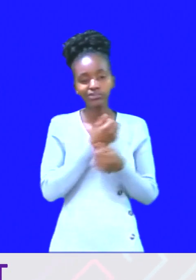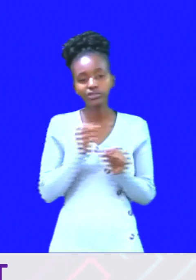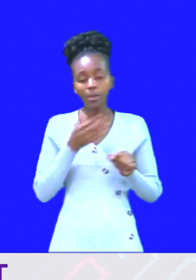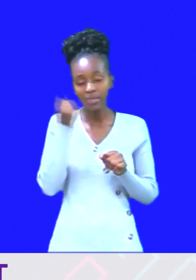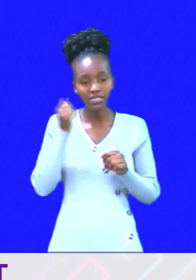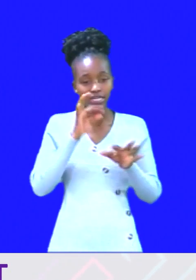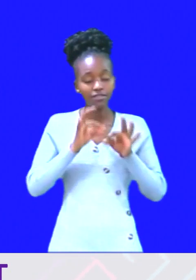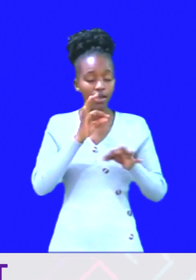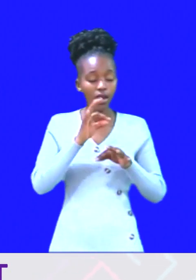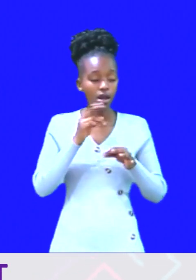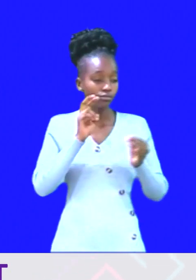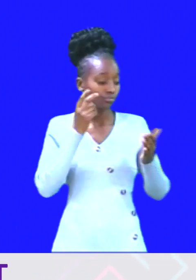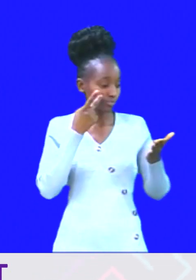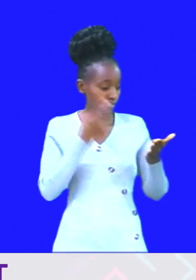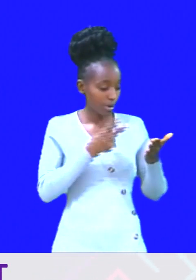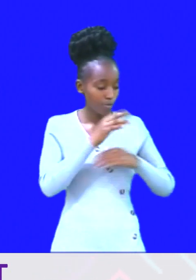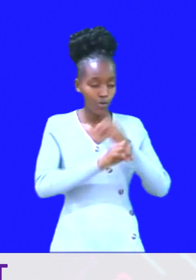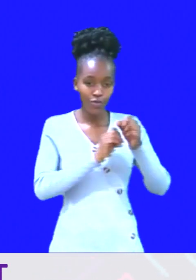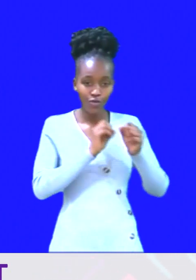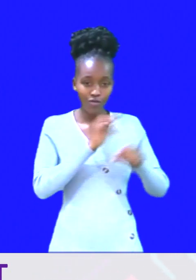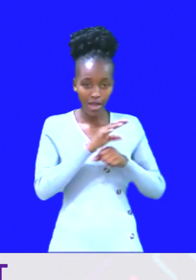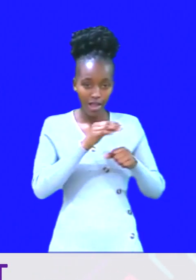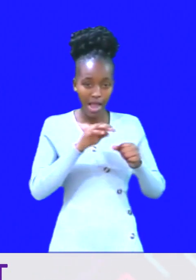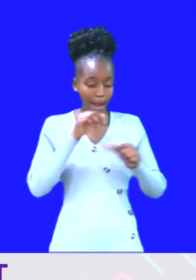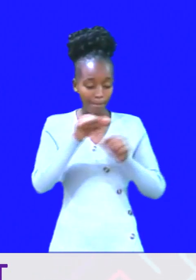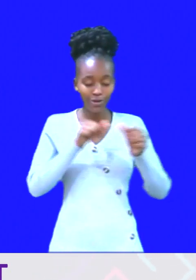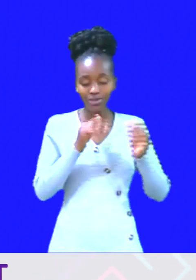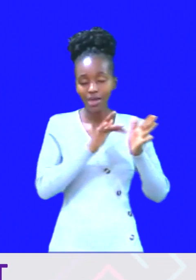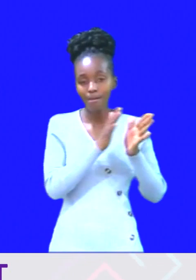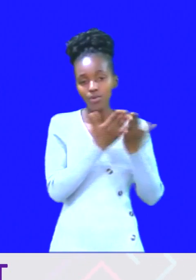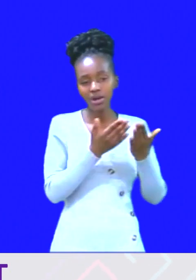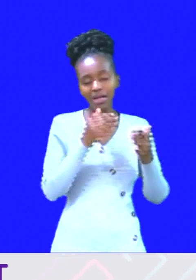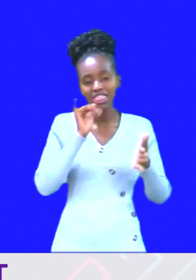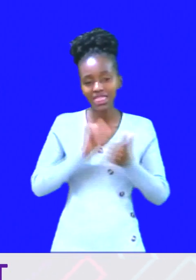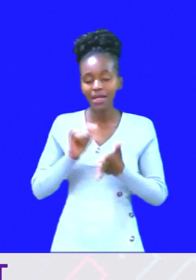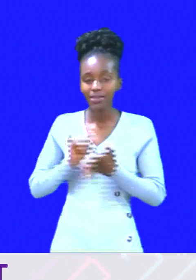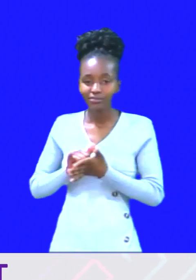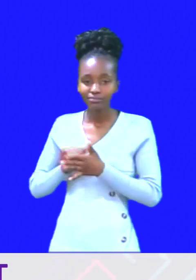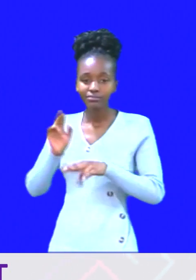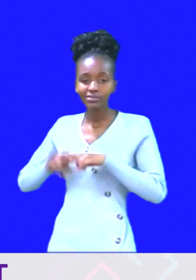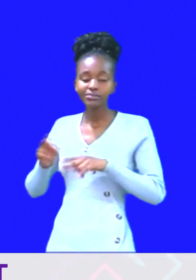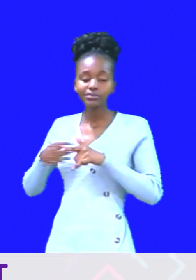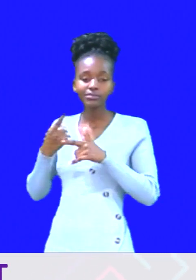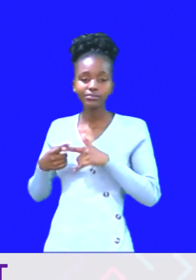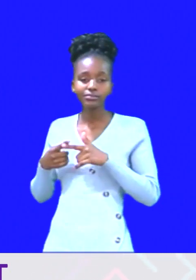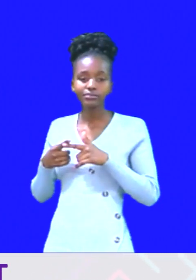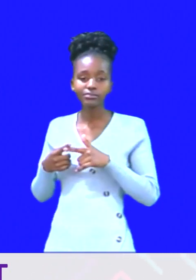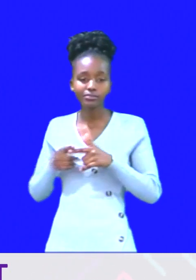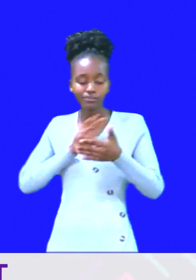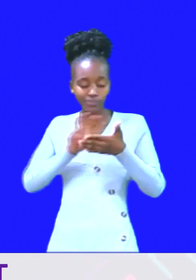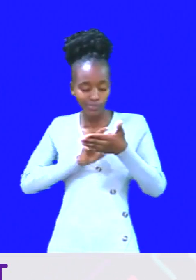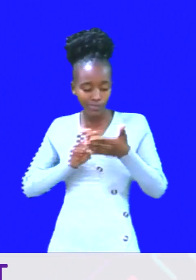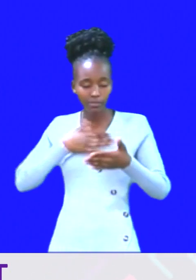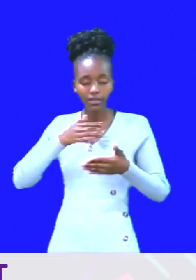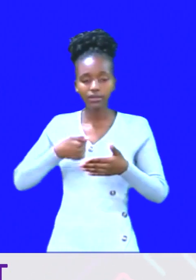movie kuliko kuisoma. Watch movie. Ni watch ikwe kama movie. Iye kwe kama movie nitai watch. Lakini kwa sasa kama